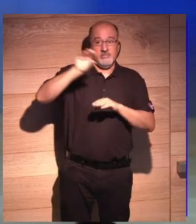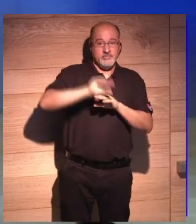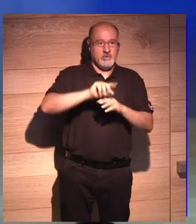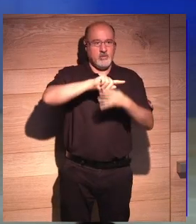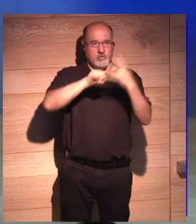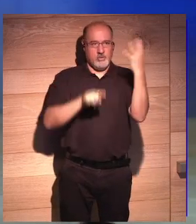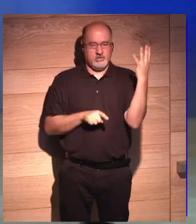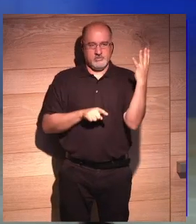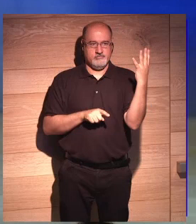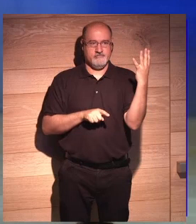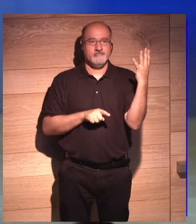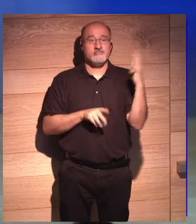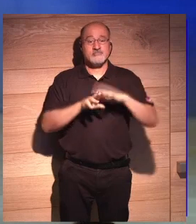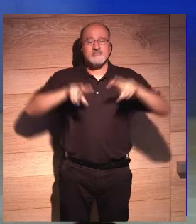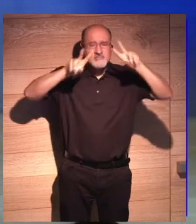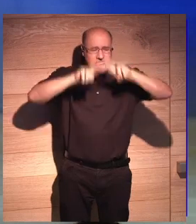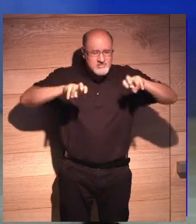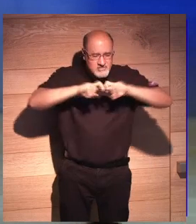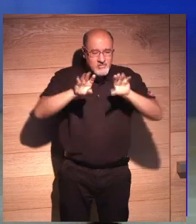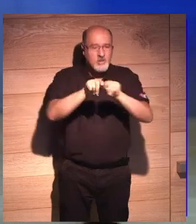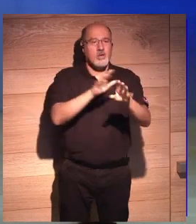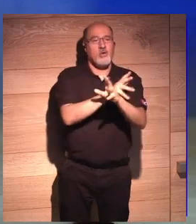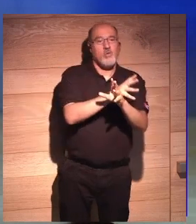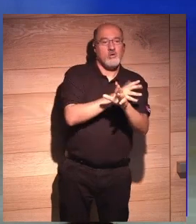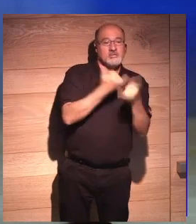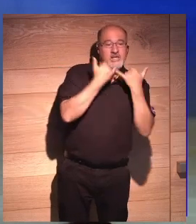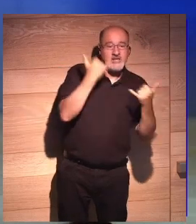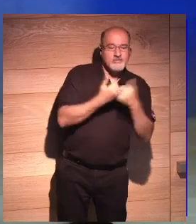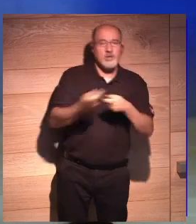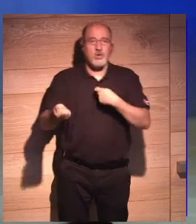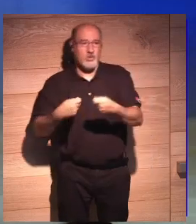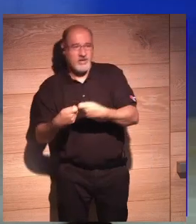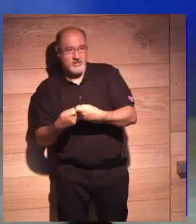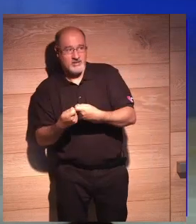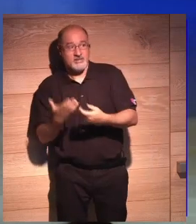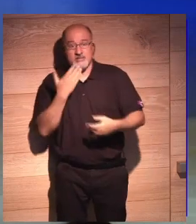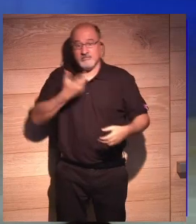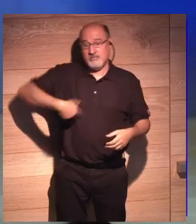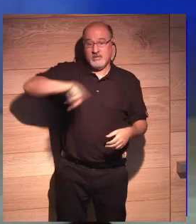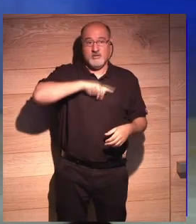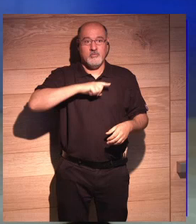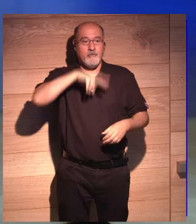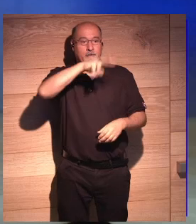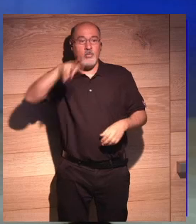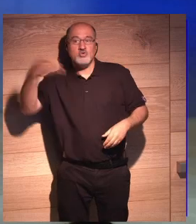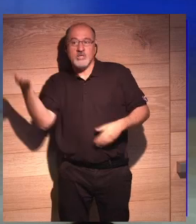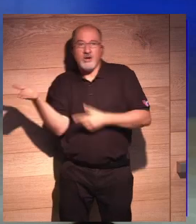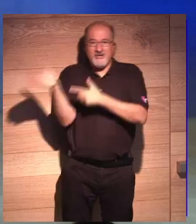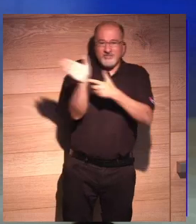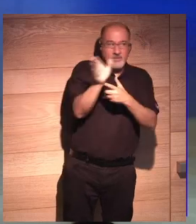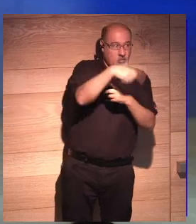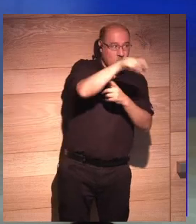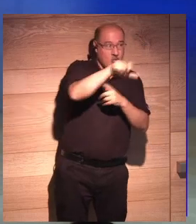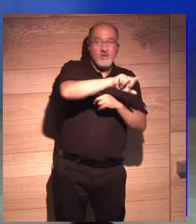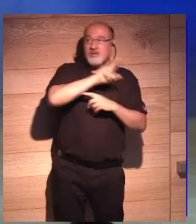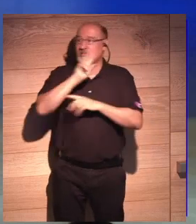at performance. They're looking at how you take the assets of museums out into the world, and how you use immersive technology, and